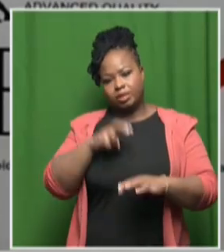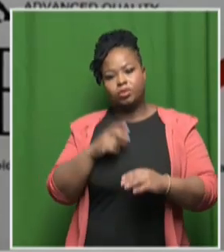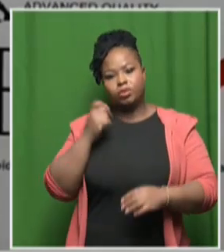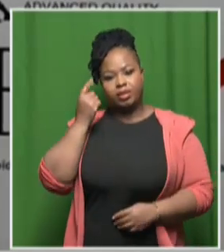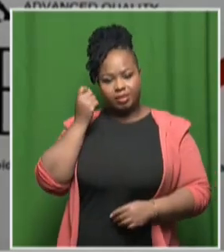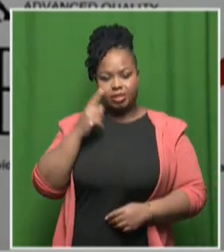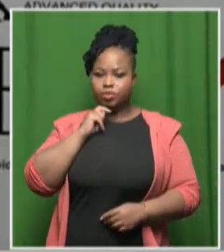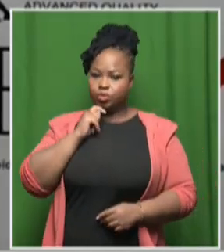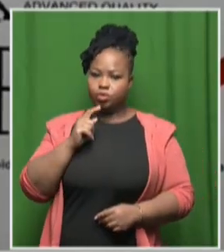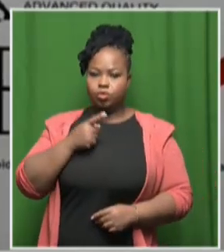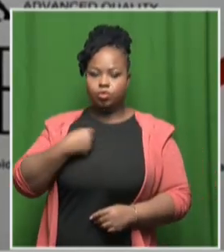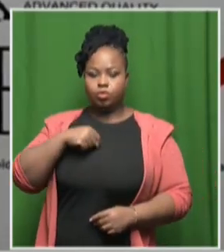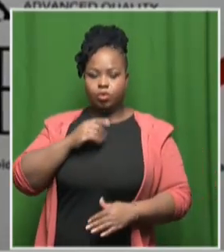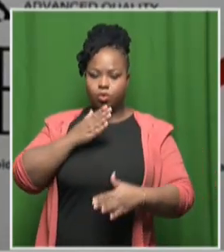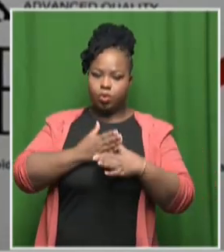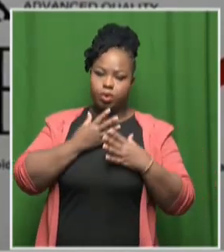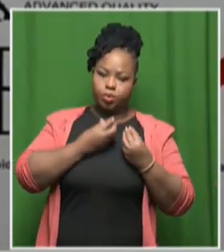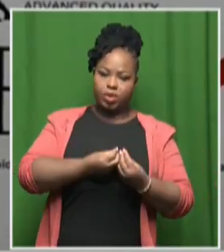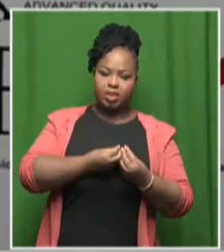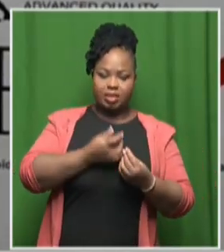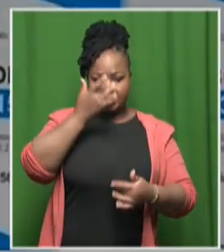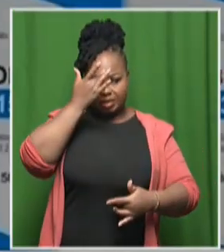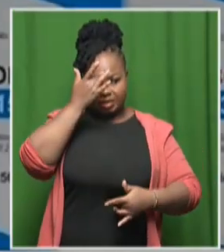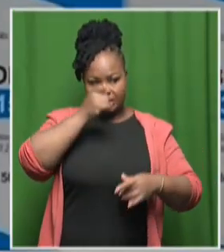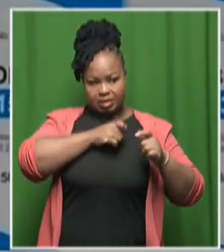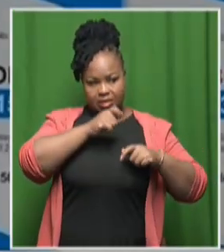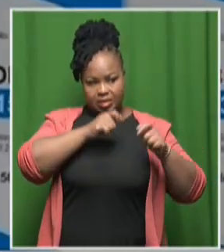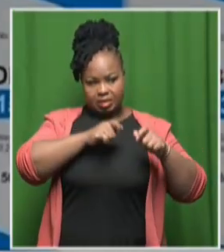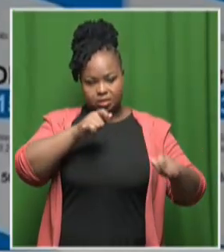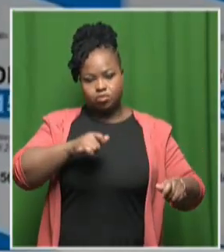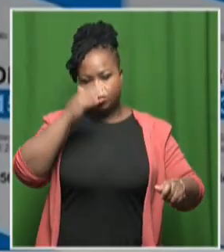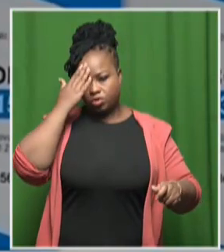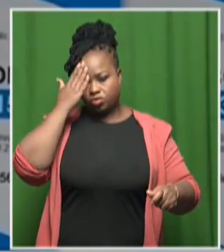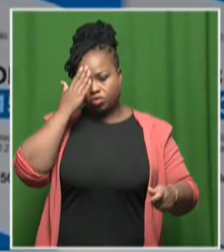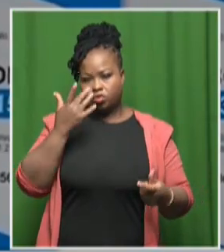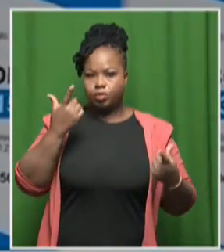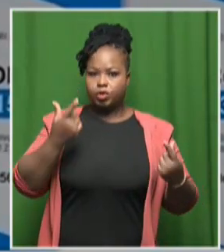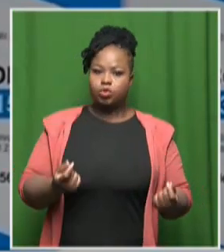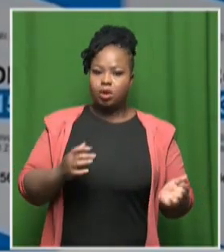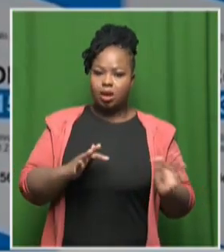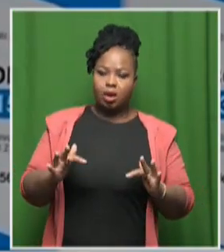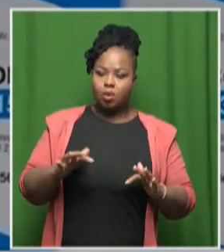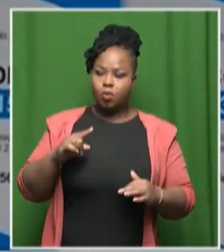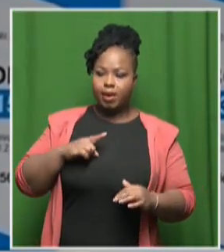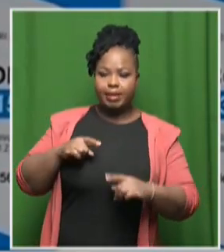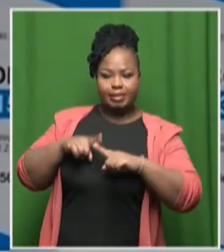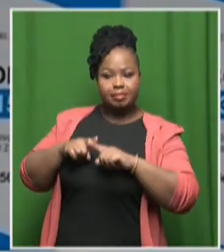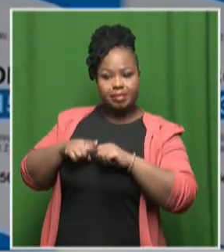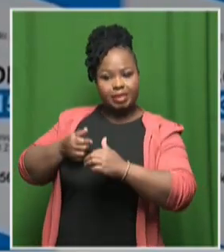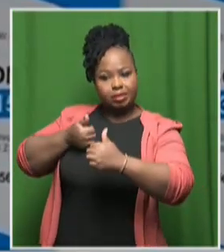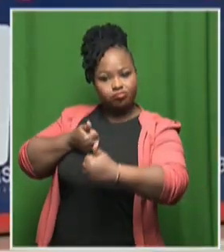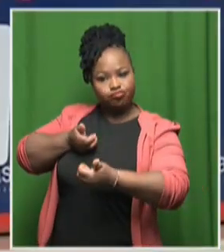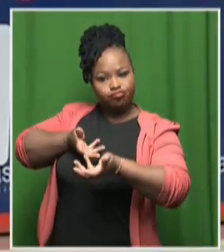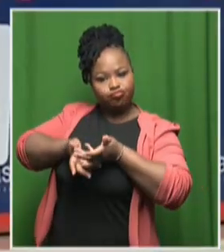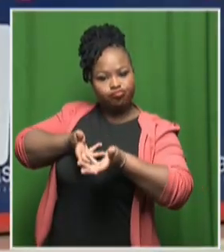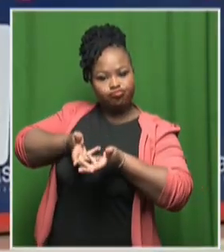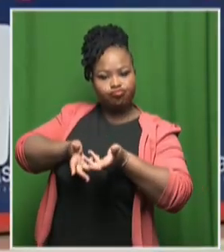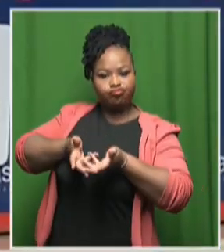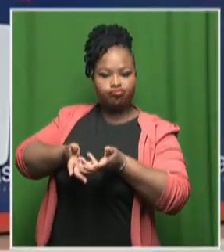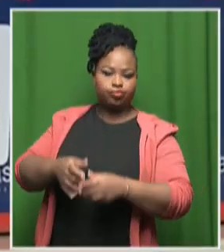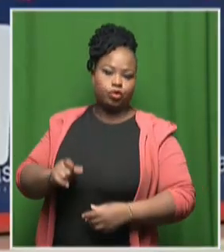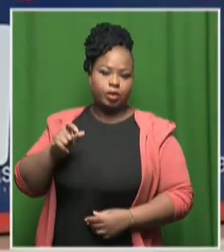is where we work with our patients and do what we are able to do based on the discussions that we will be having between the clinician